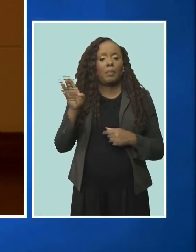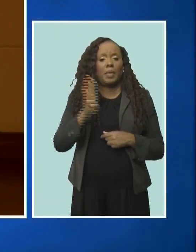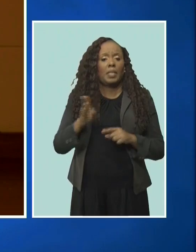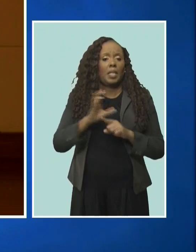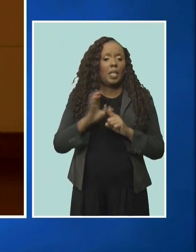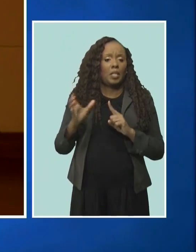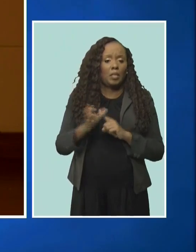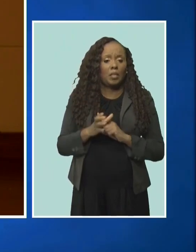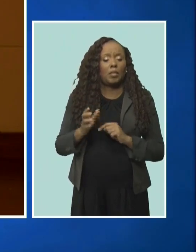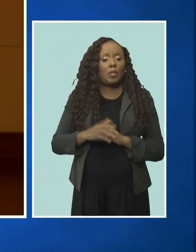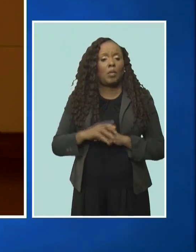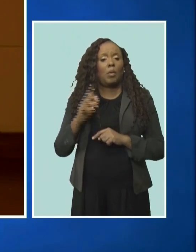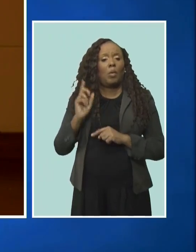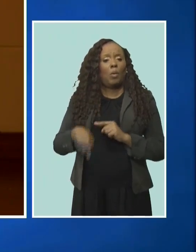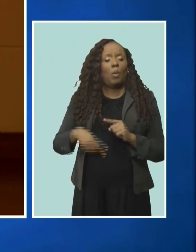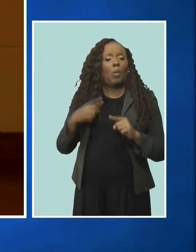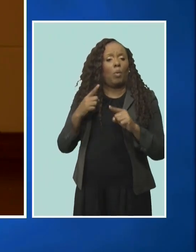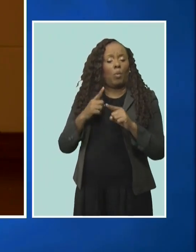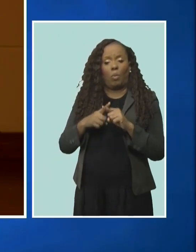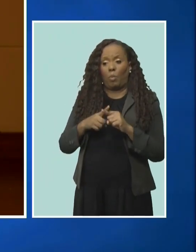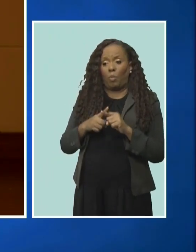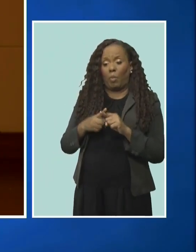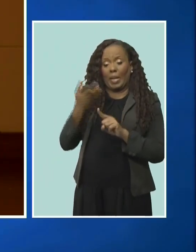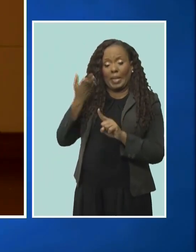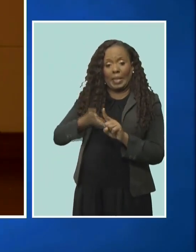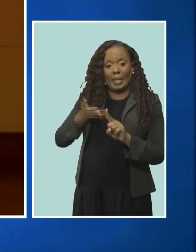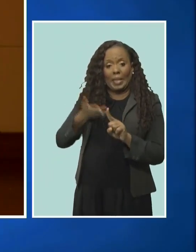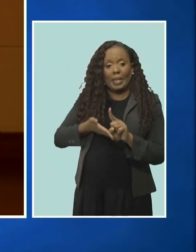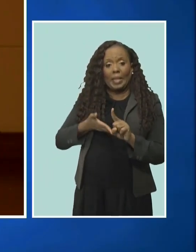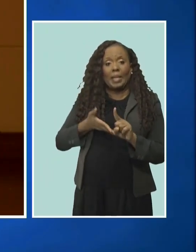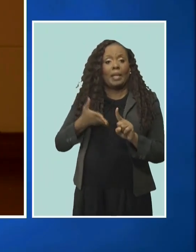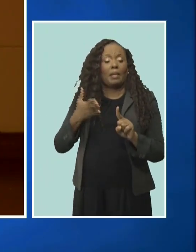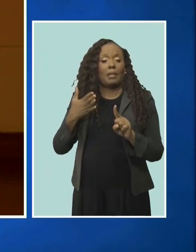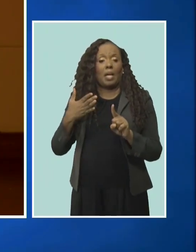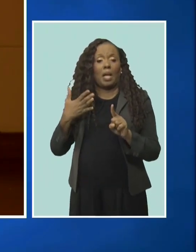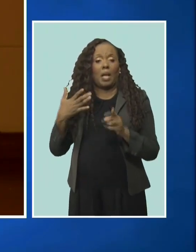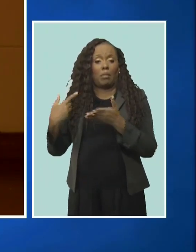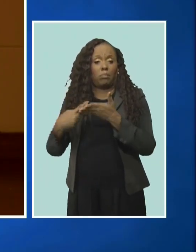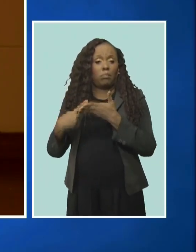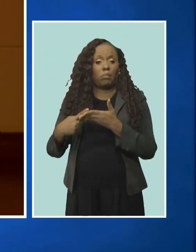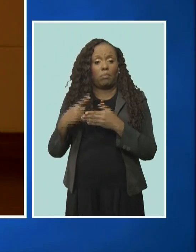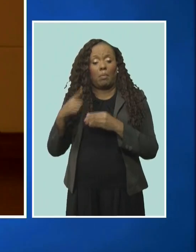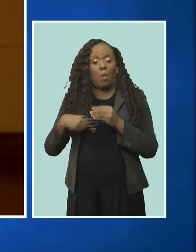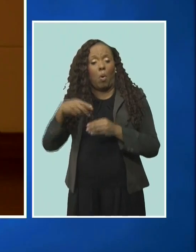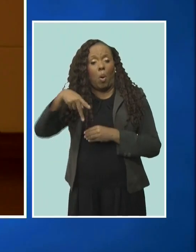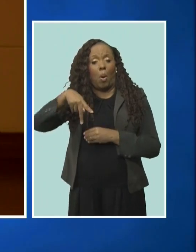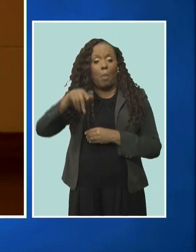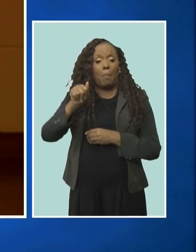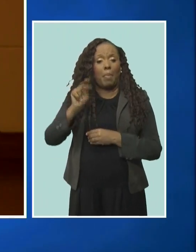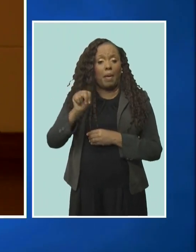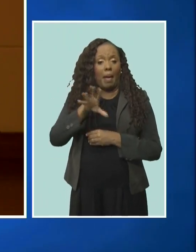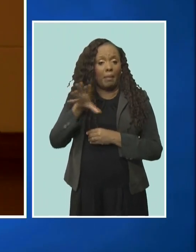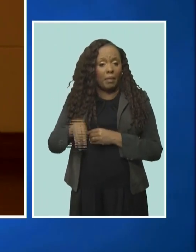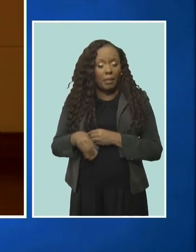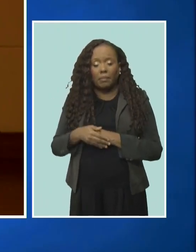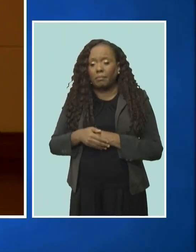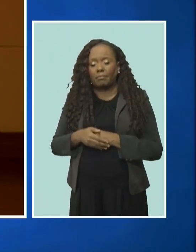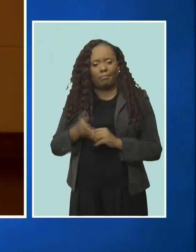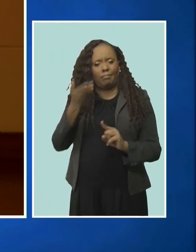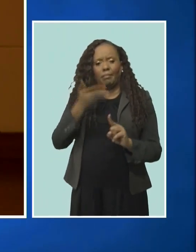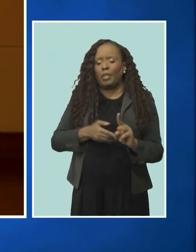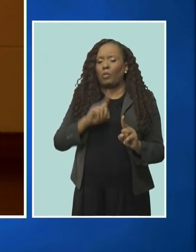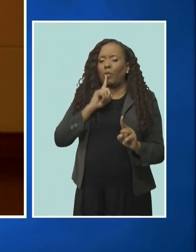against Pan-African sensibilities, one could not ask for a better personification of who we are as a